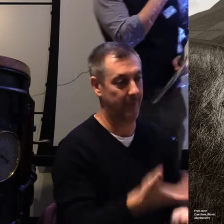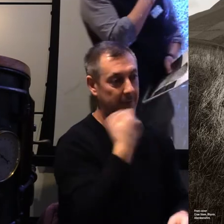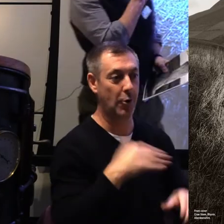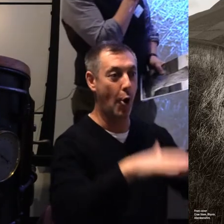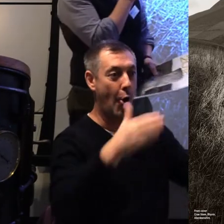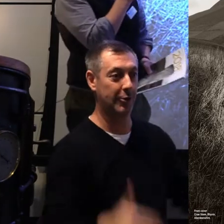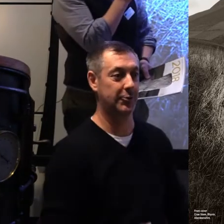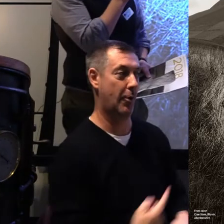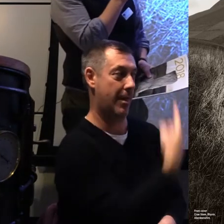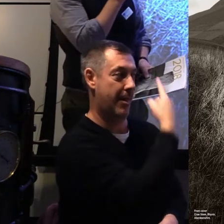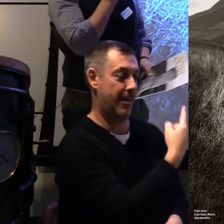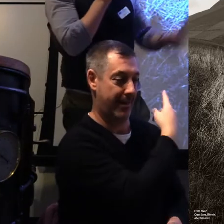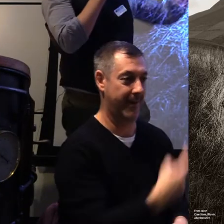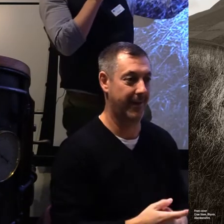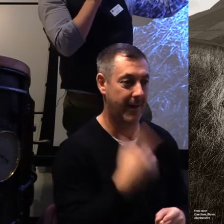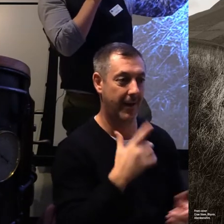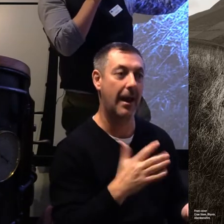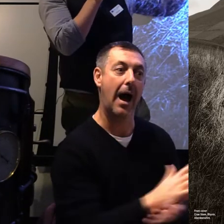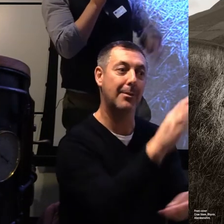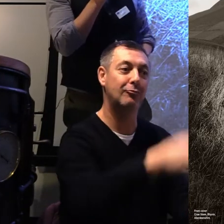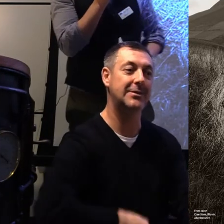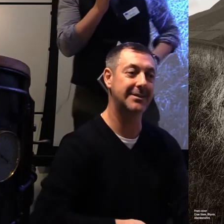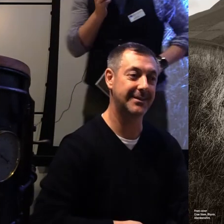still in the main auditorium. And happy reading.